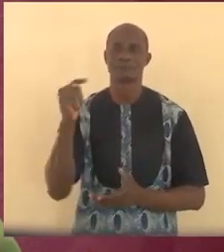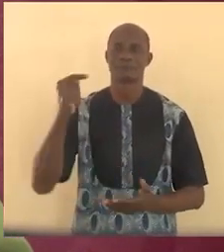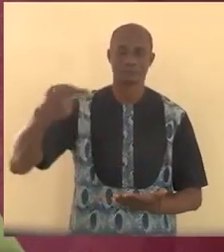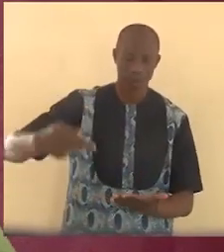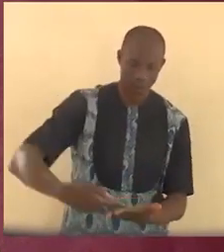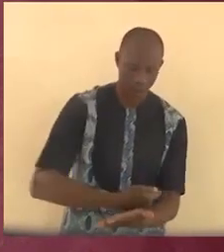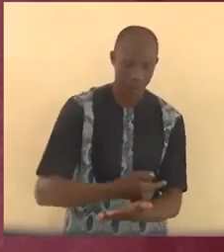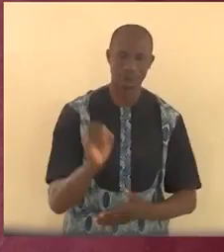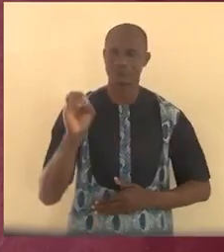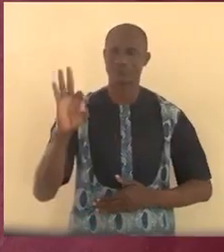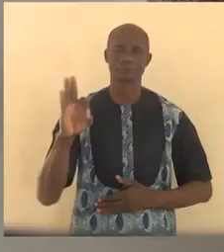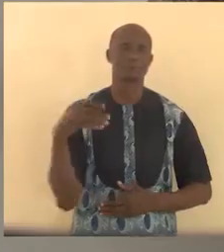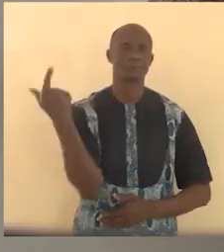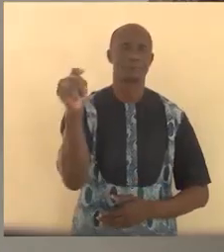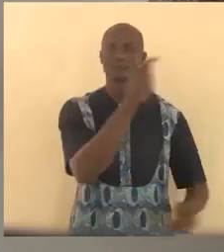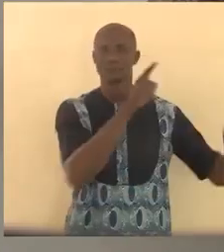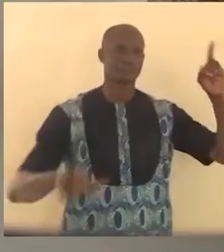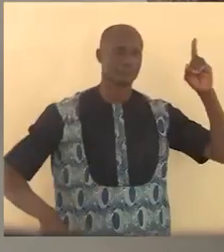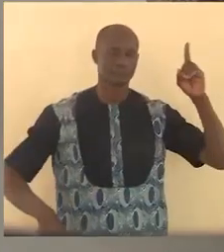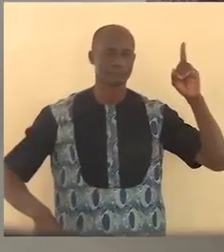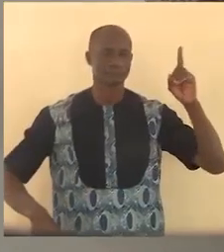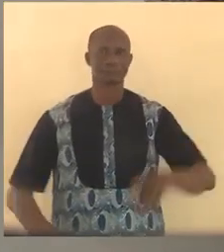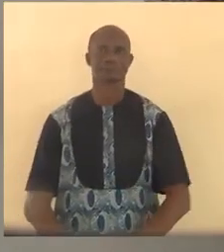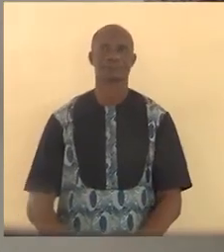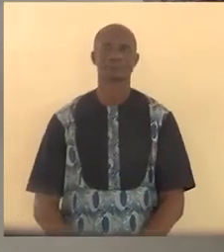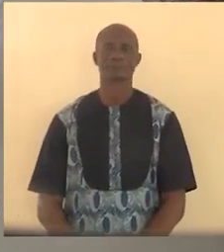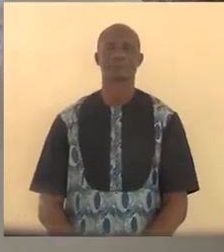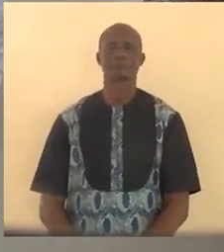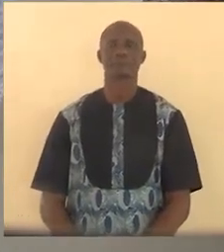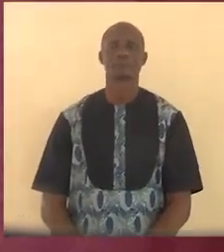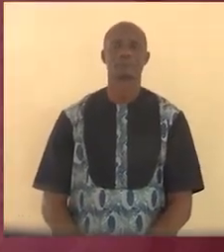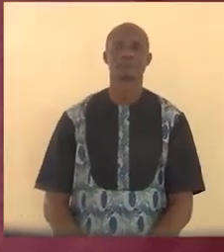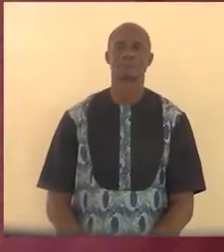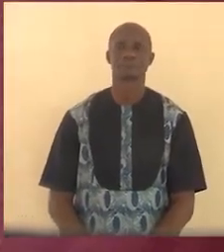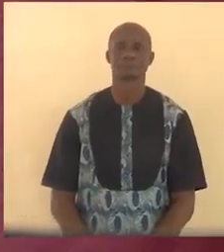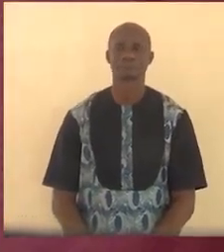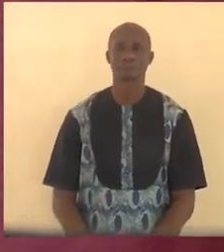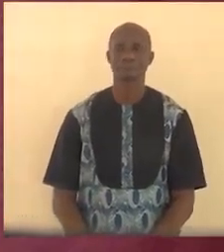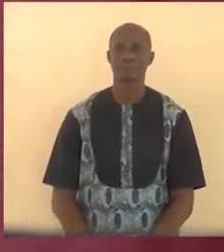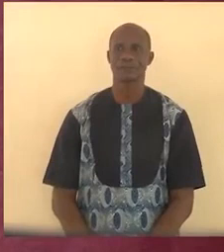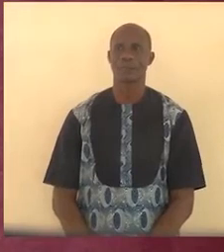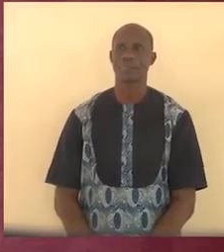The Gospel of the Lord. Praise to you, Lord Jesus